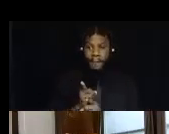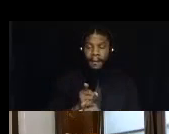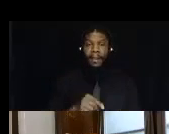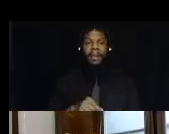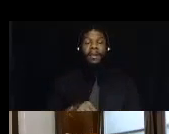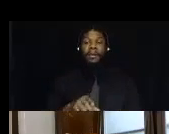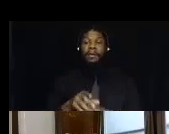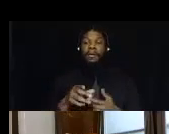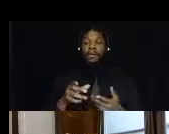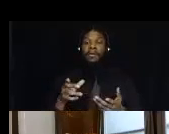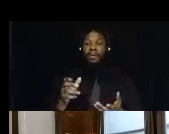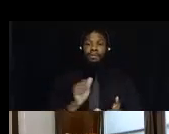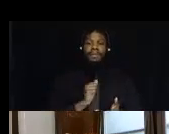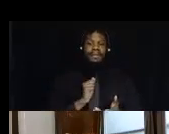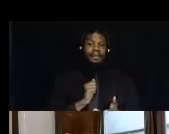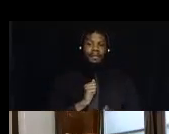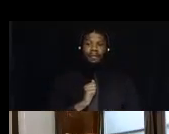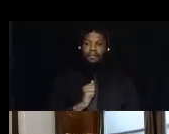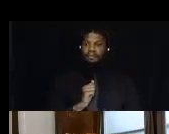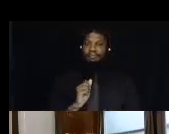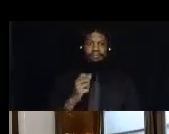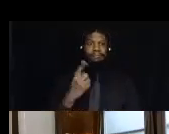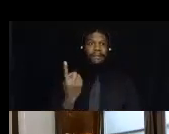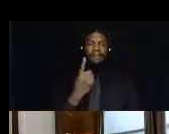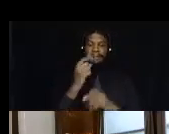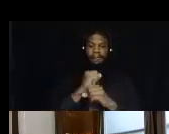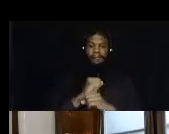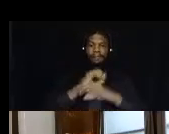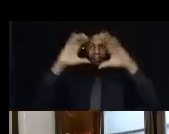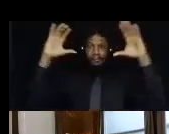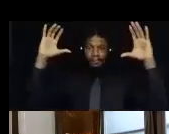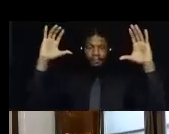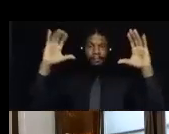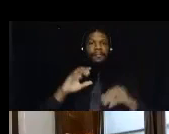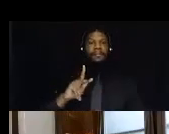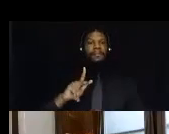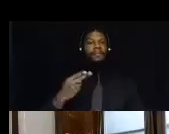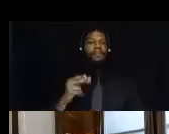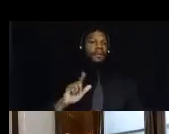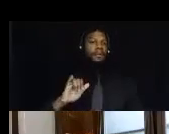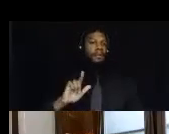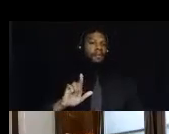is actually what I always come to when I'm thinking about Khalil's choice of this